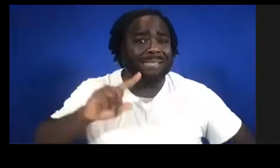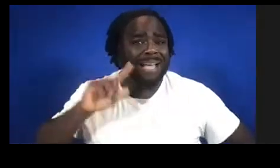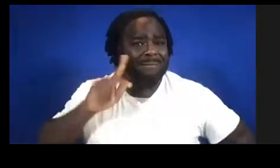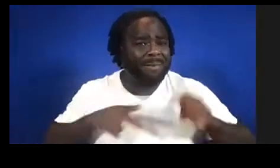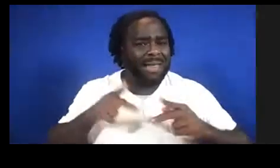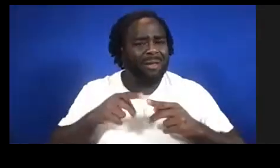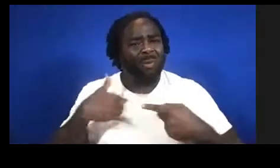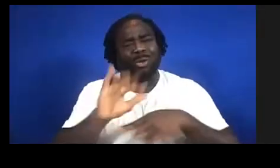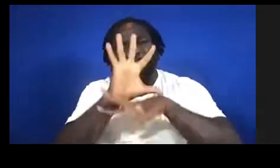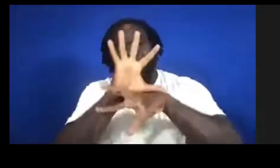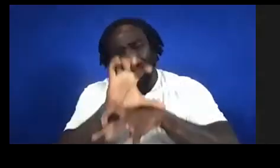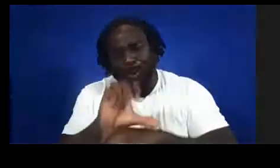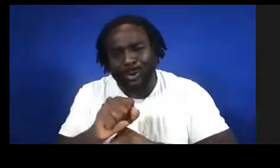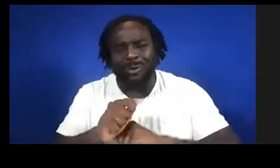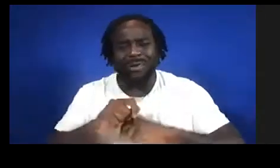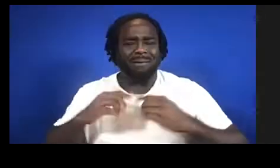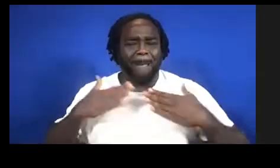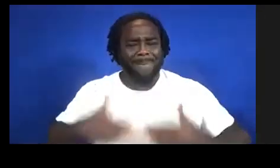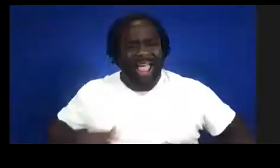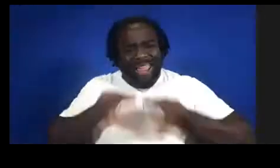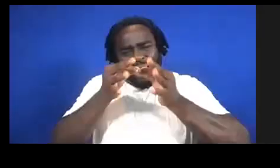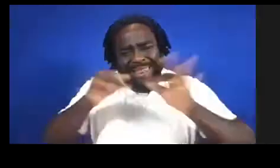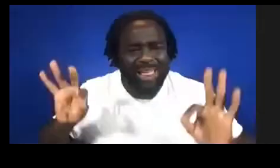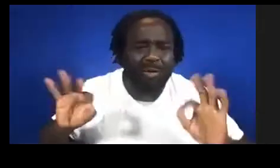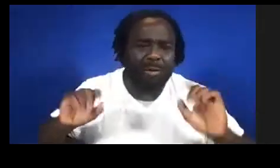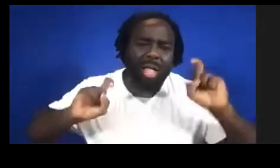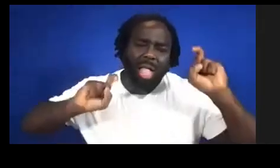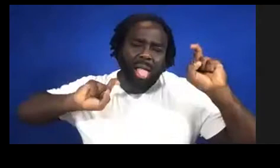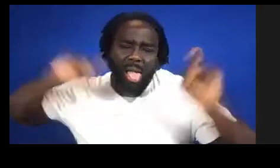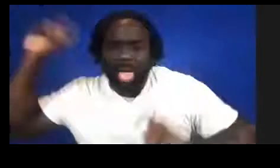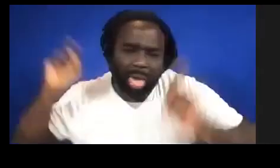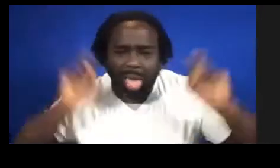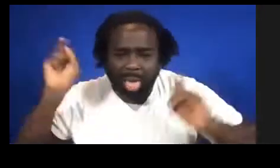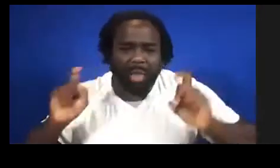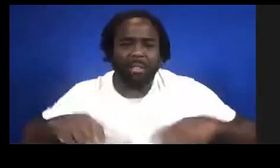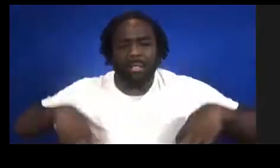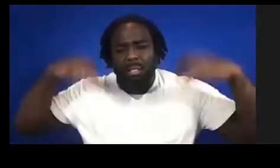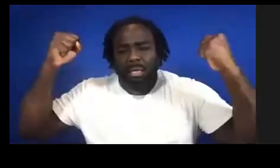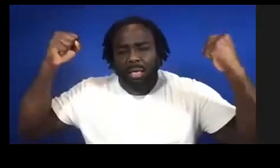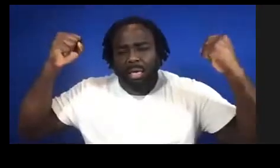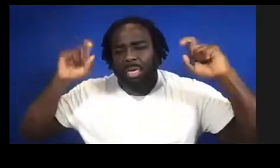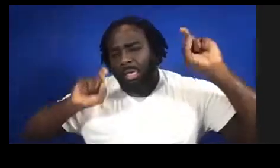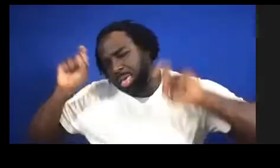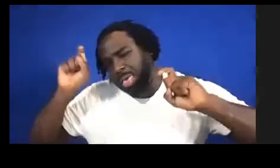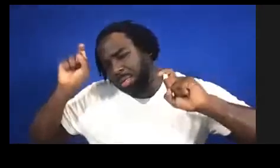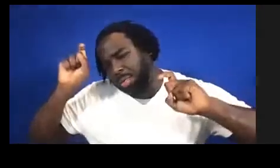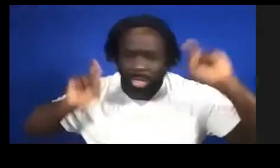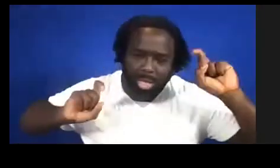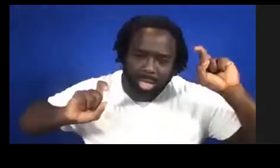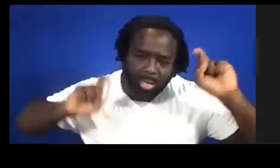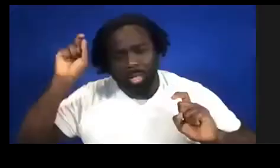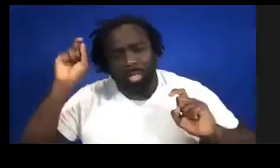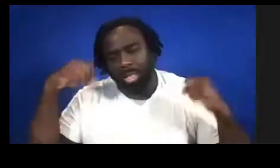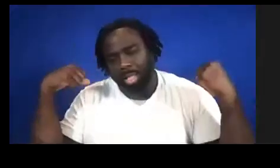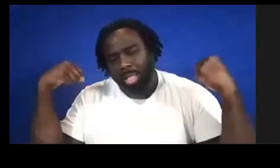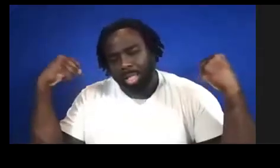You try to work it out with them, but you know, we so used to body language and facial expression